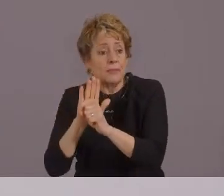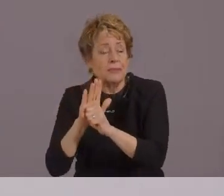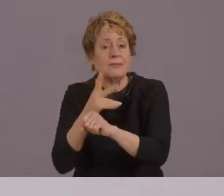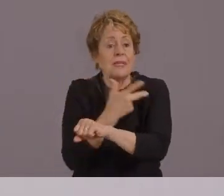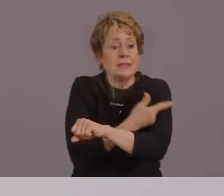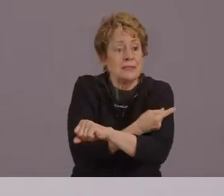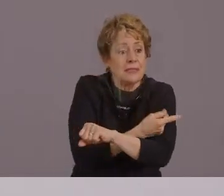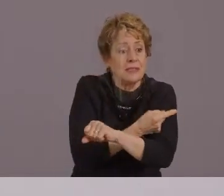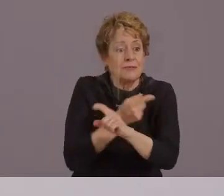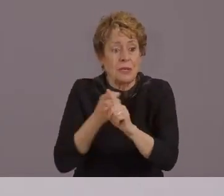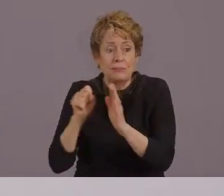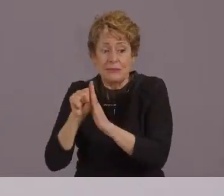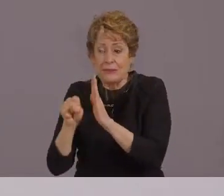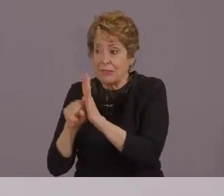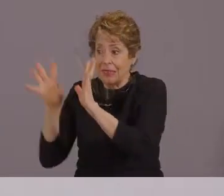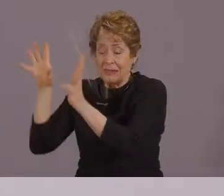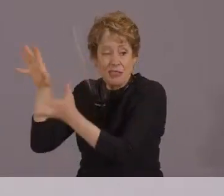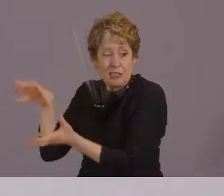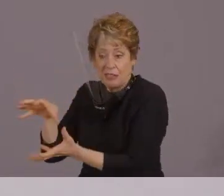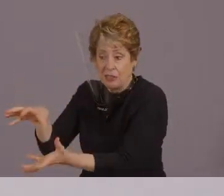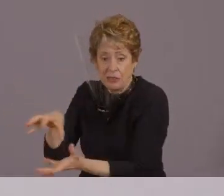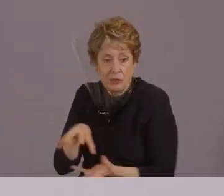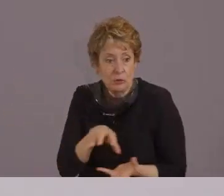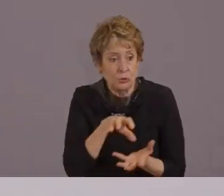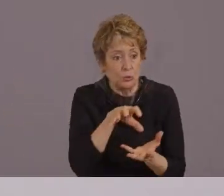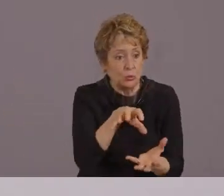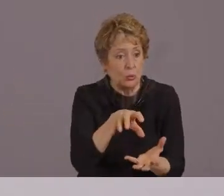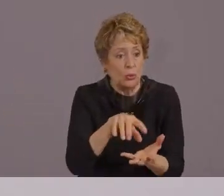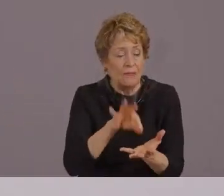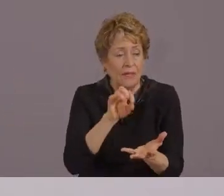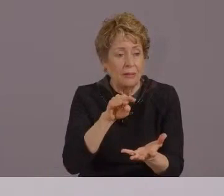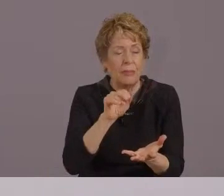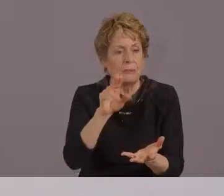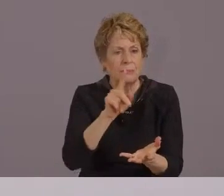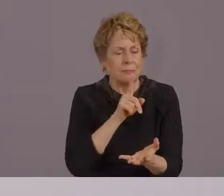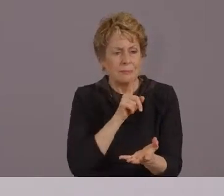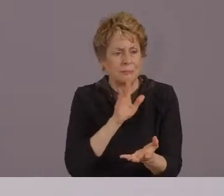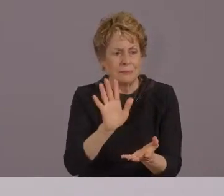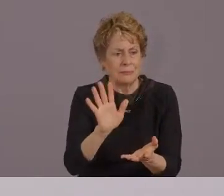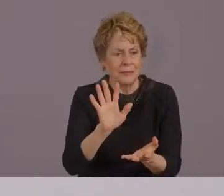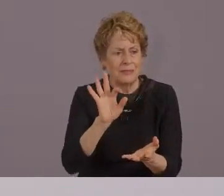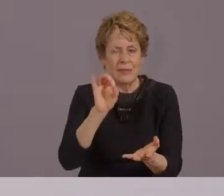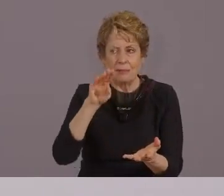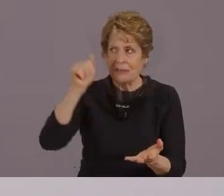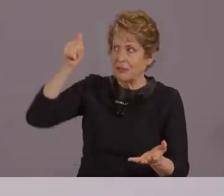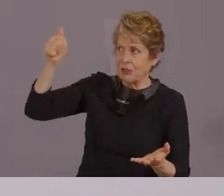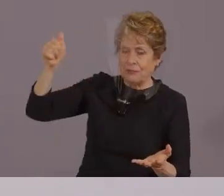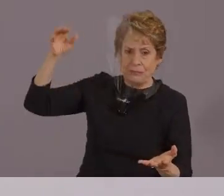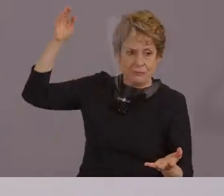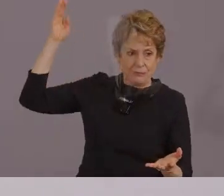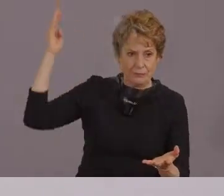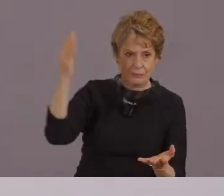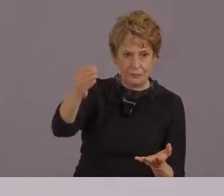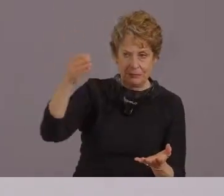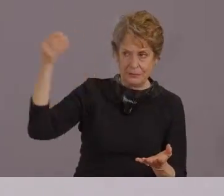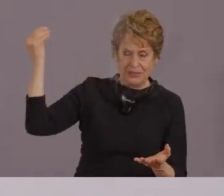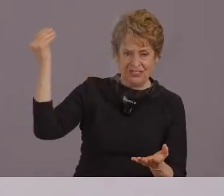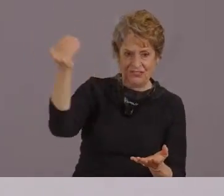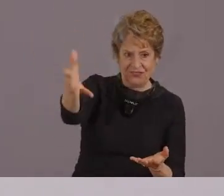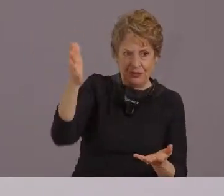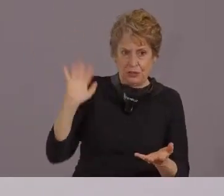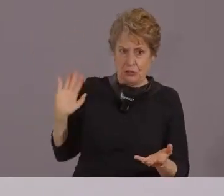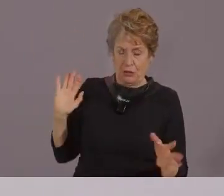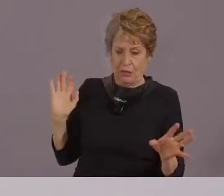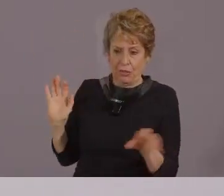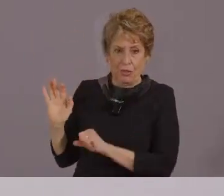reassurances that they could support this without the state having to reallocate resources. Was that based on just the